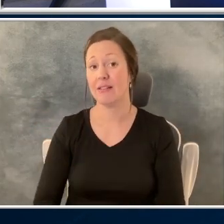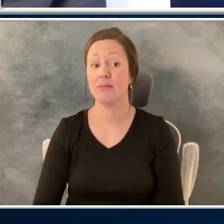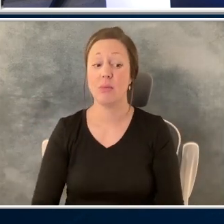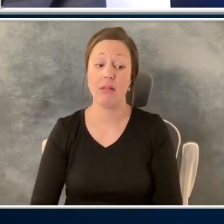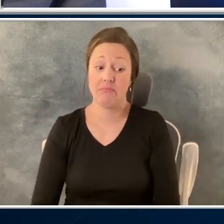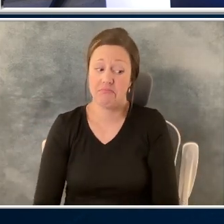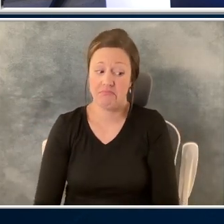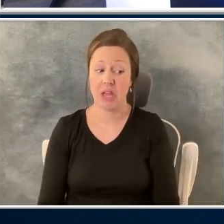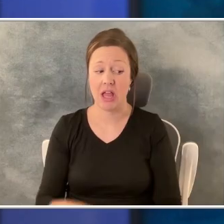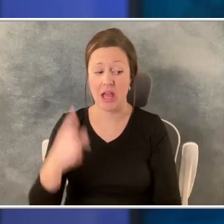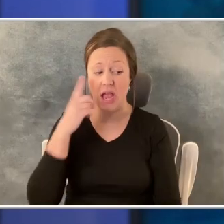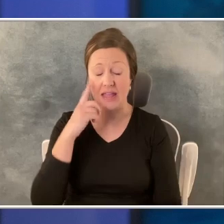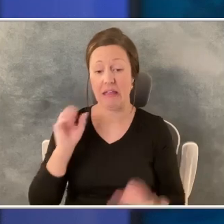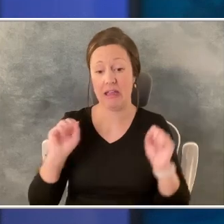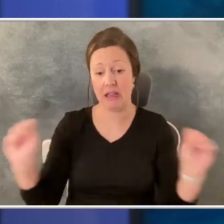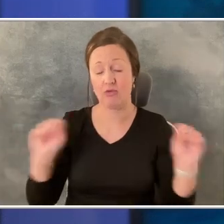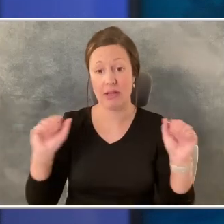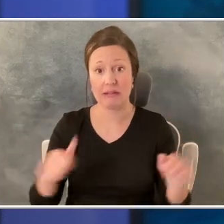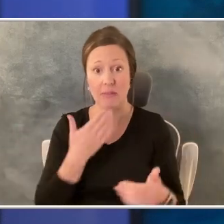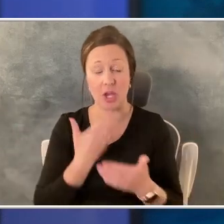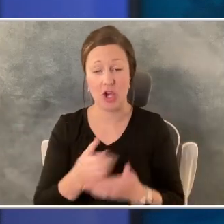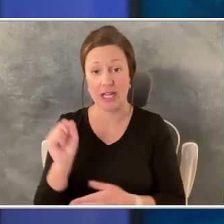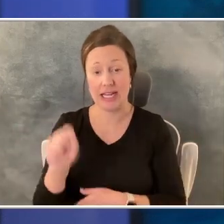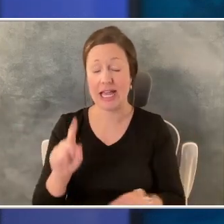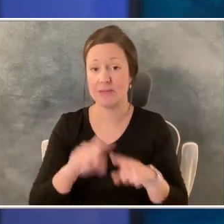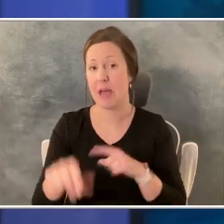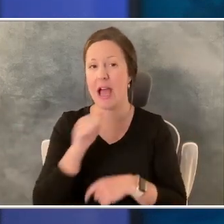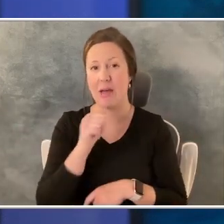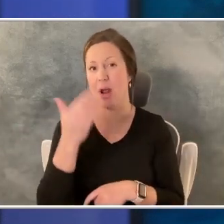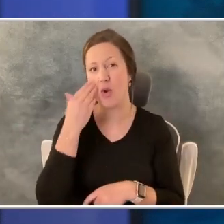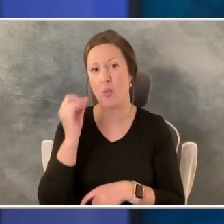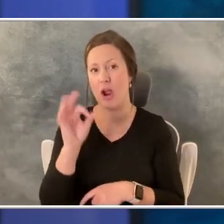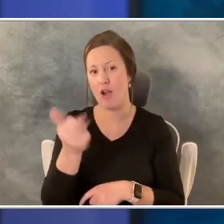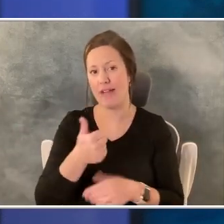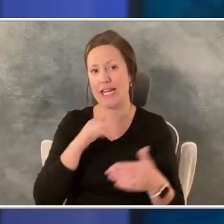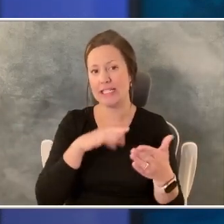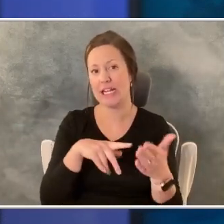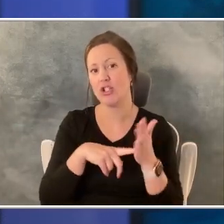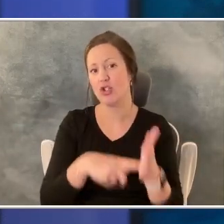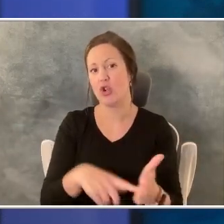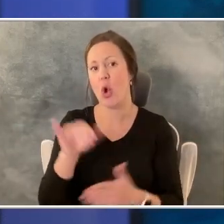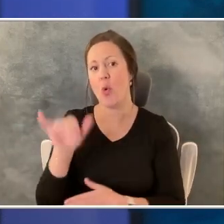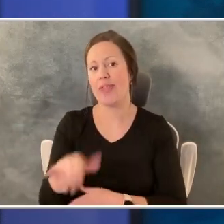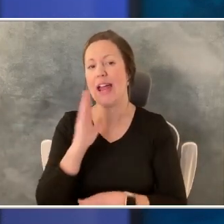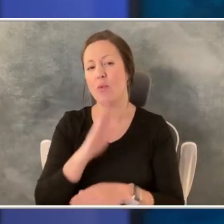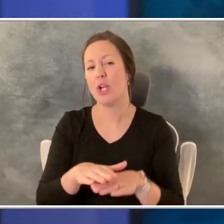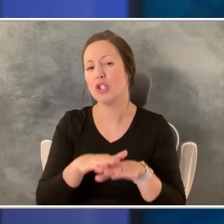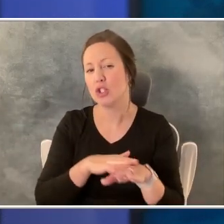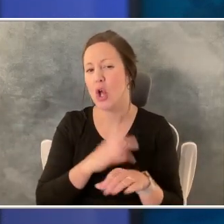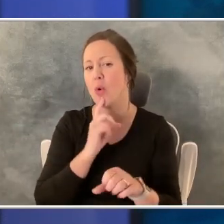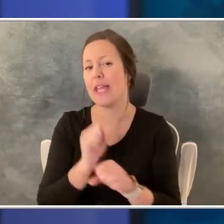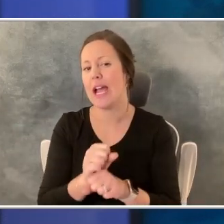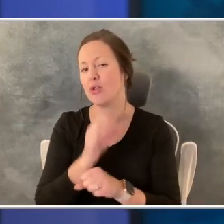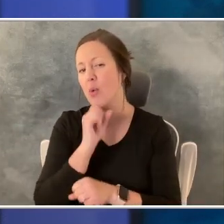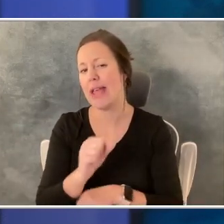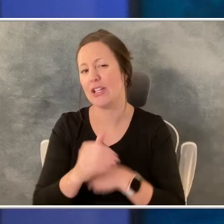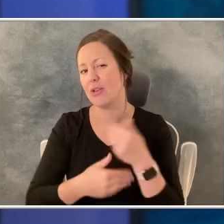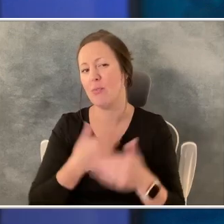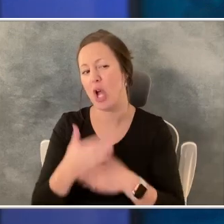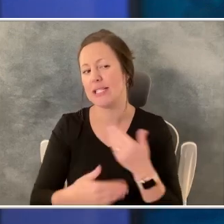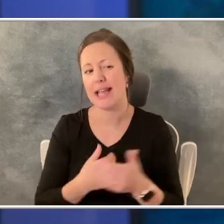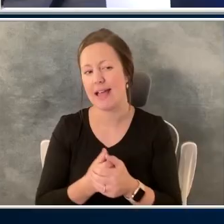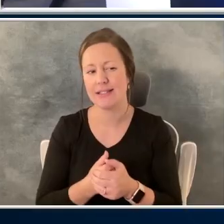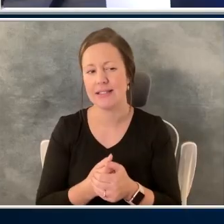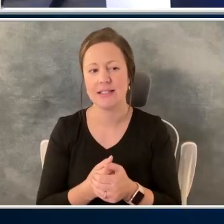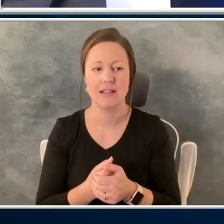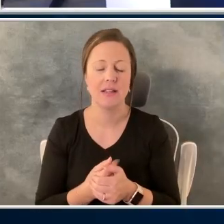but I am unaware of any studies that show that aerobic exercise slows the actual aging process. So we know things that